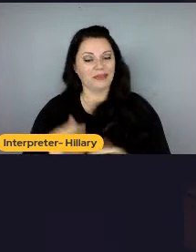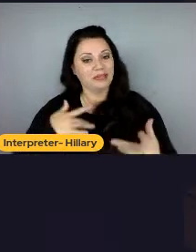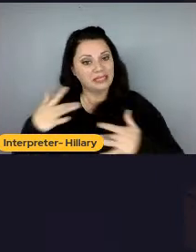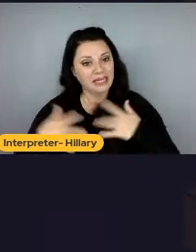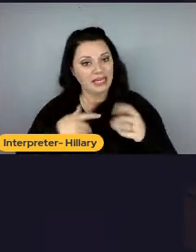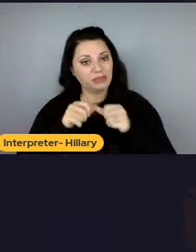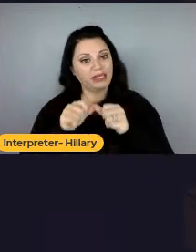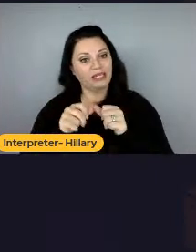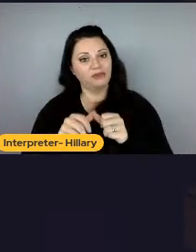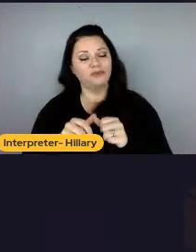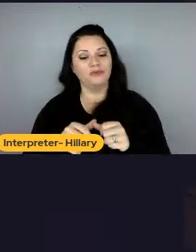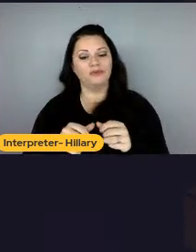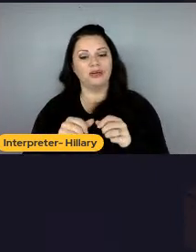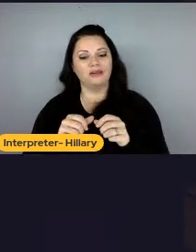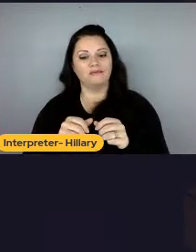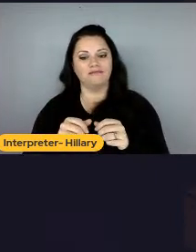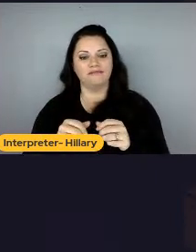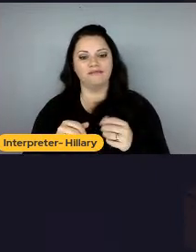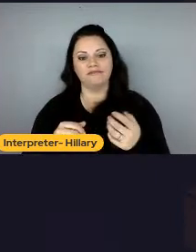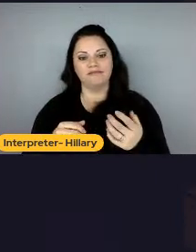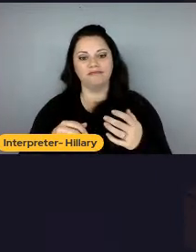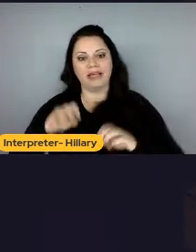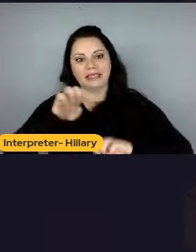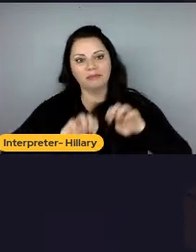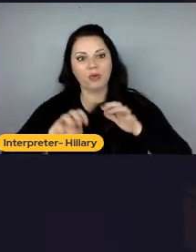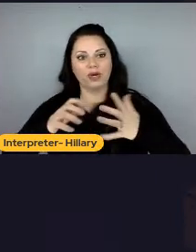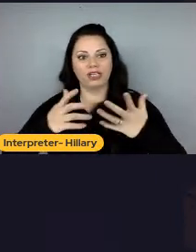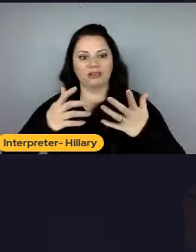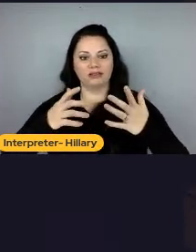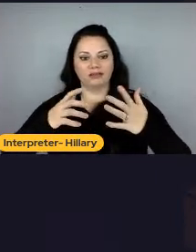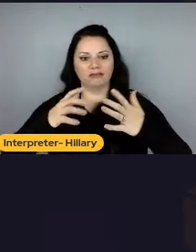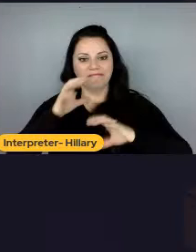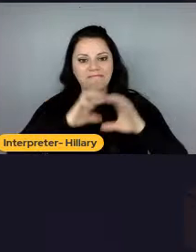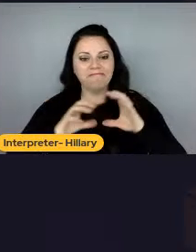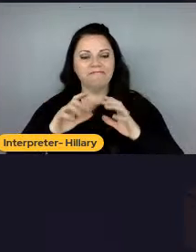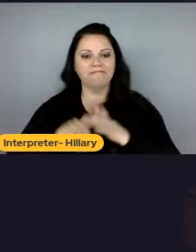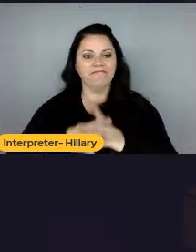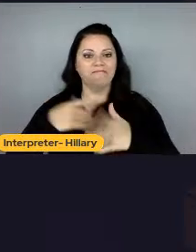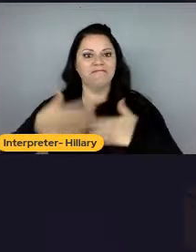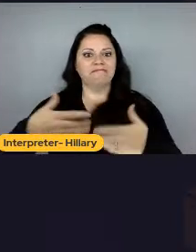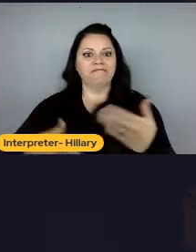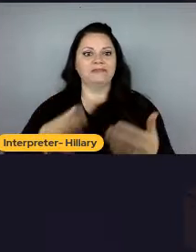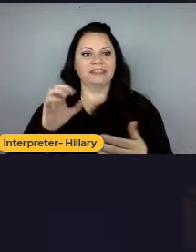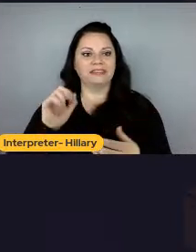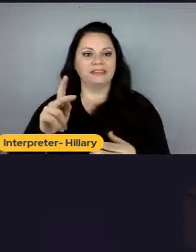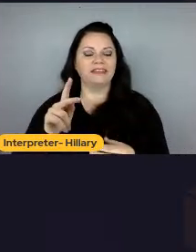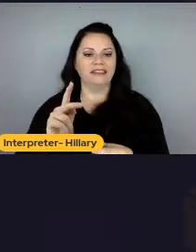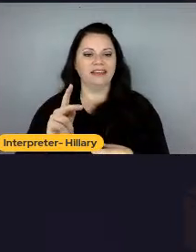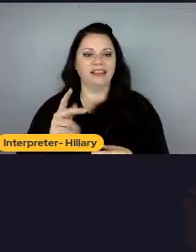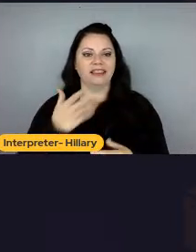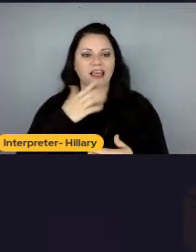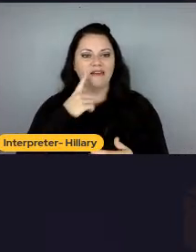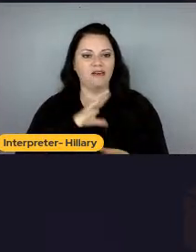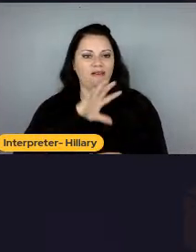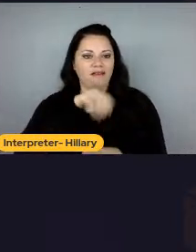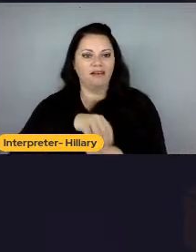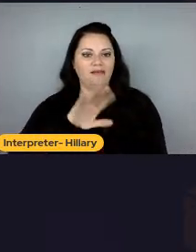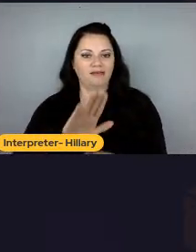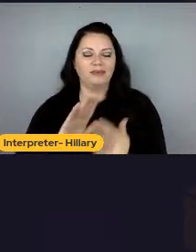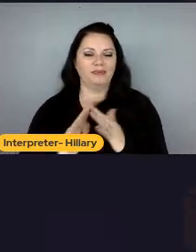continue to explore it and to be a part of such a supportive community. And I would strongly